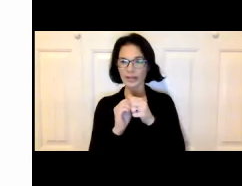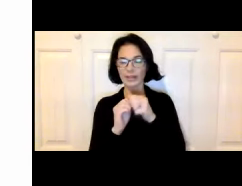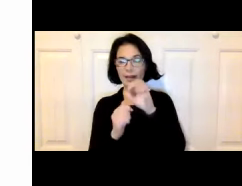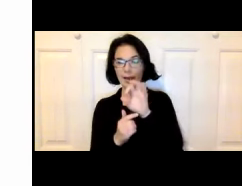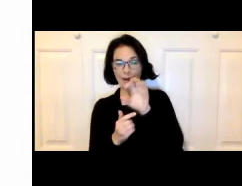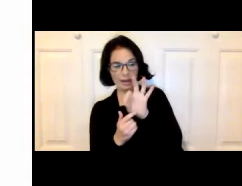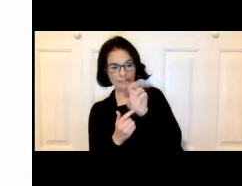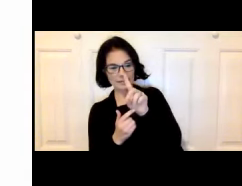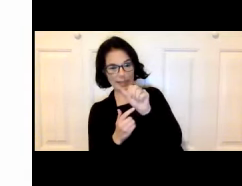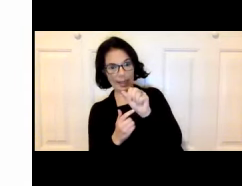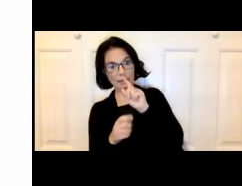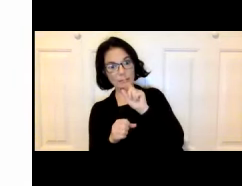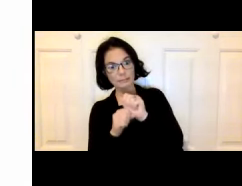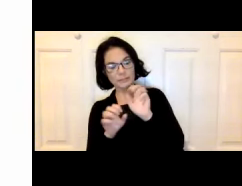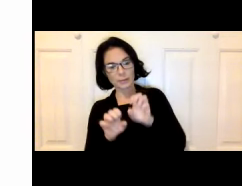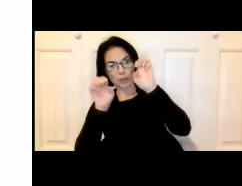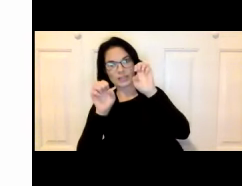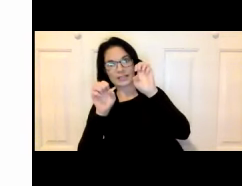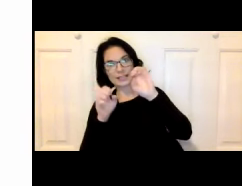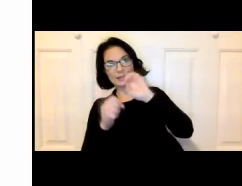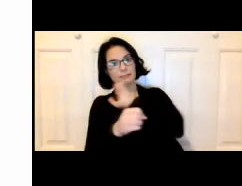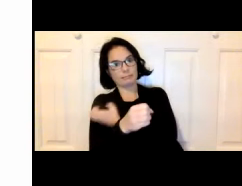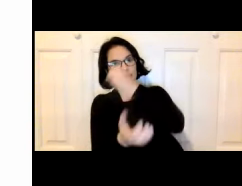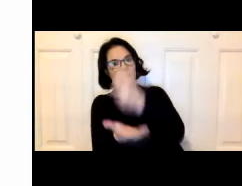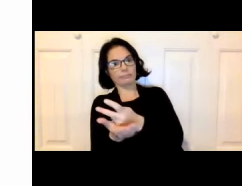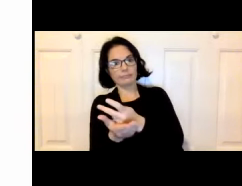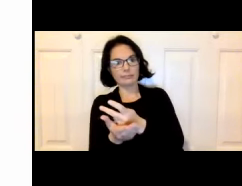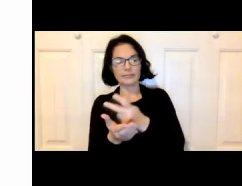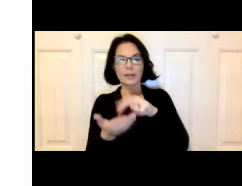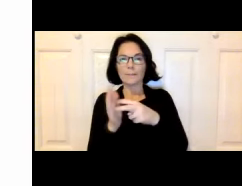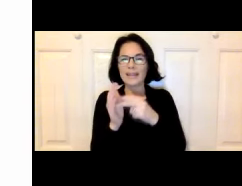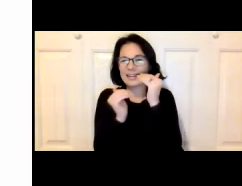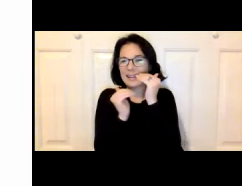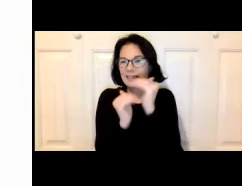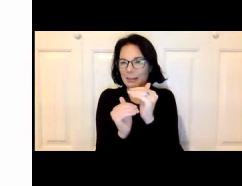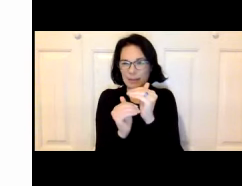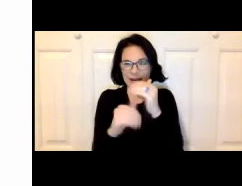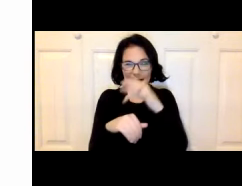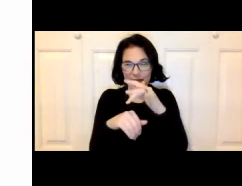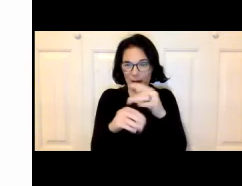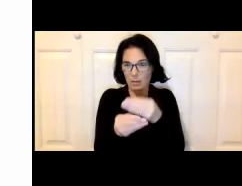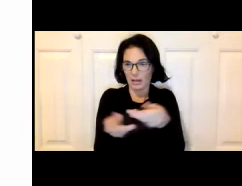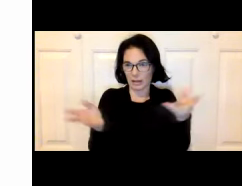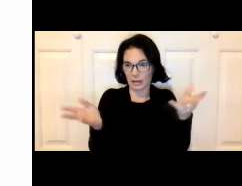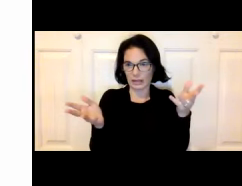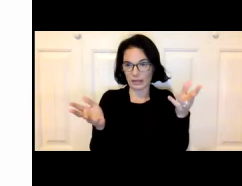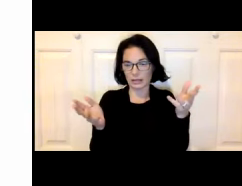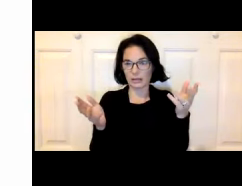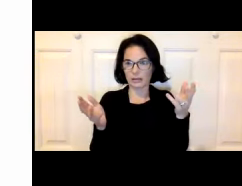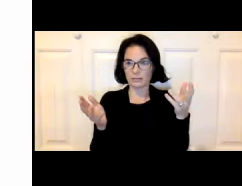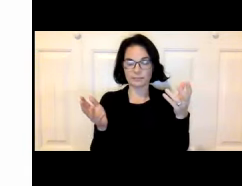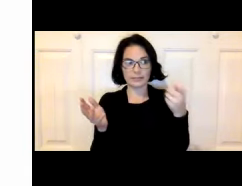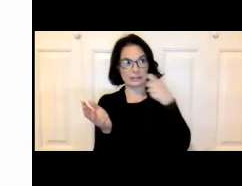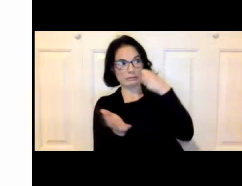authorization and the limited availability of the vaccines that have been